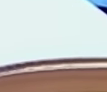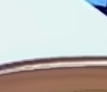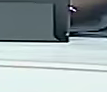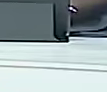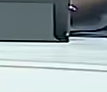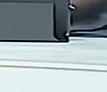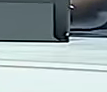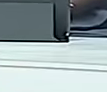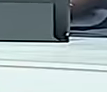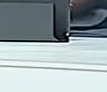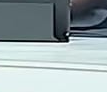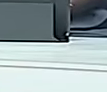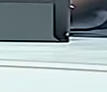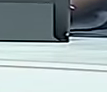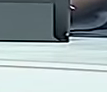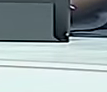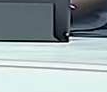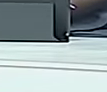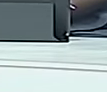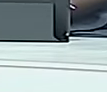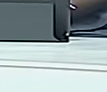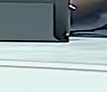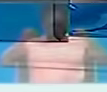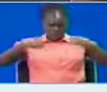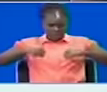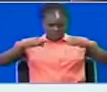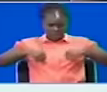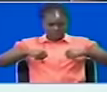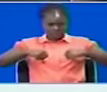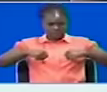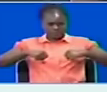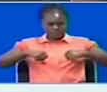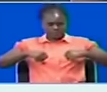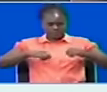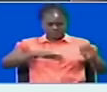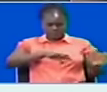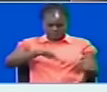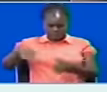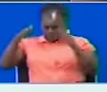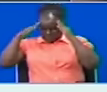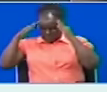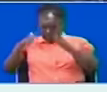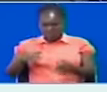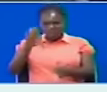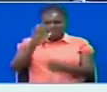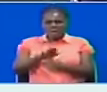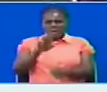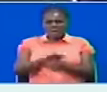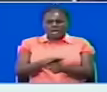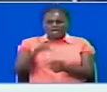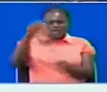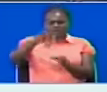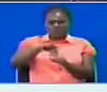is having as we wait for an amicable solution to the doctors' strike. Now, let's focus on the mass voter